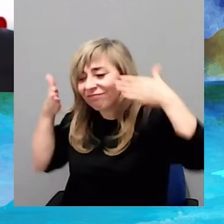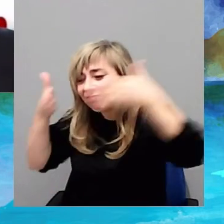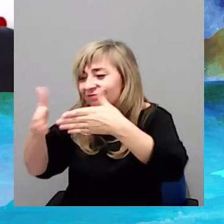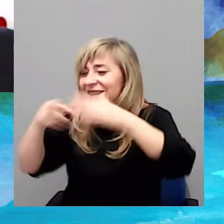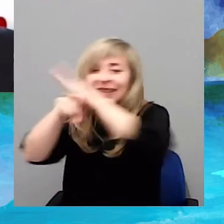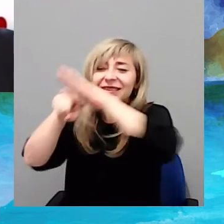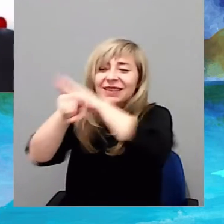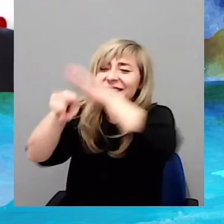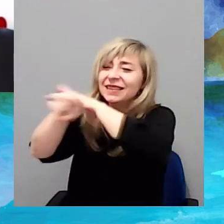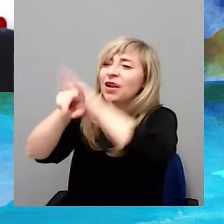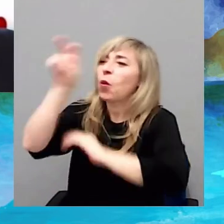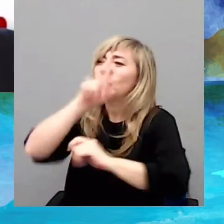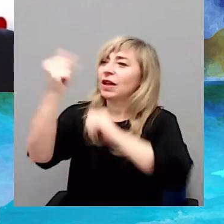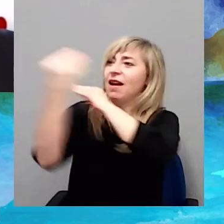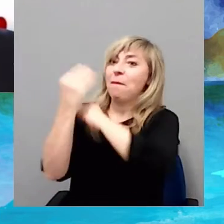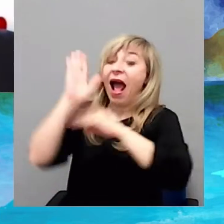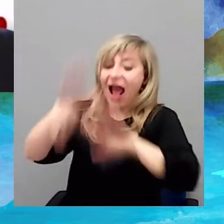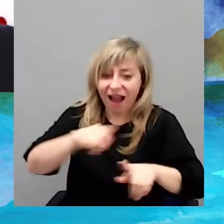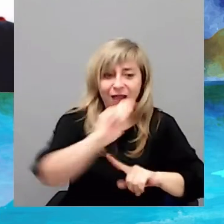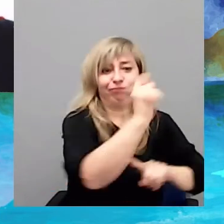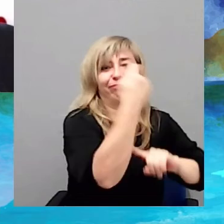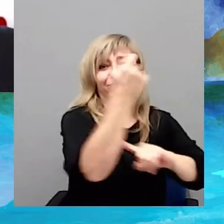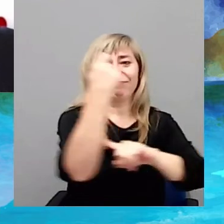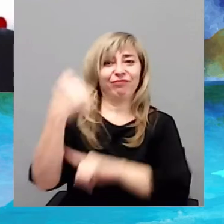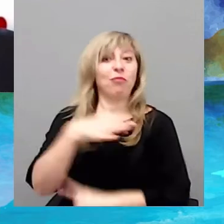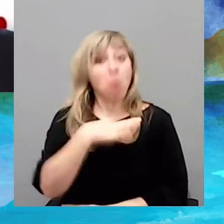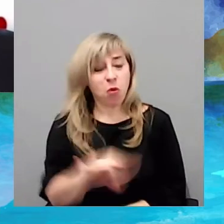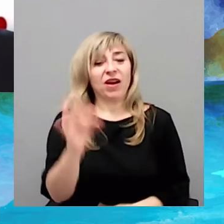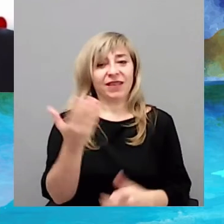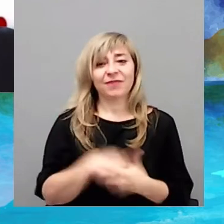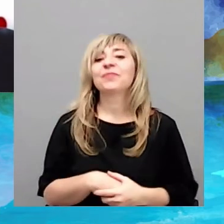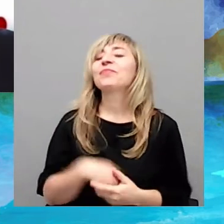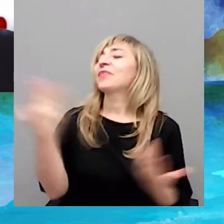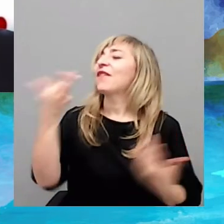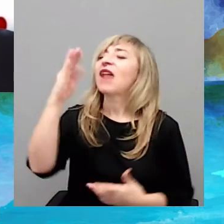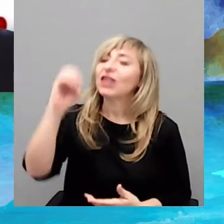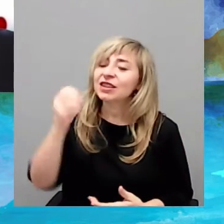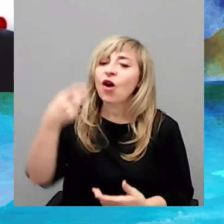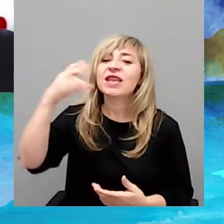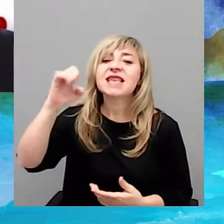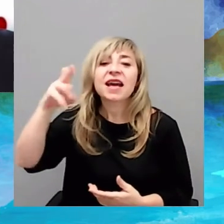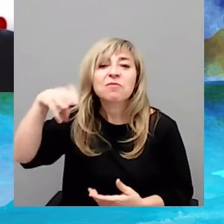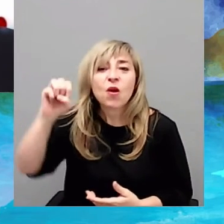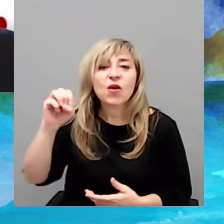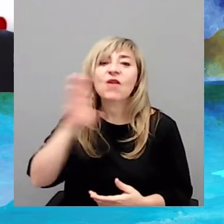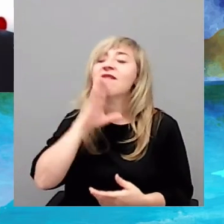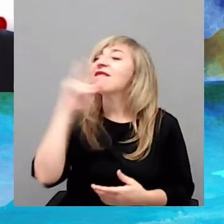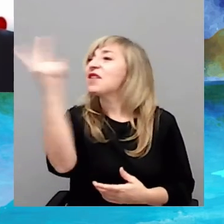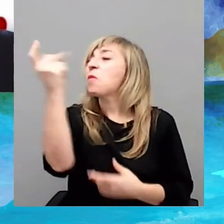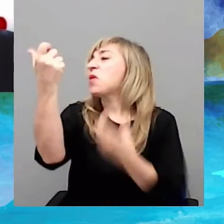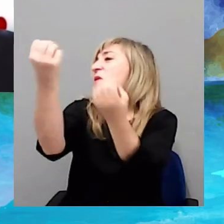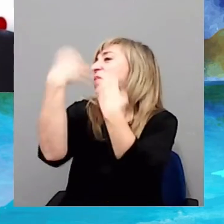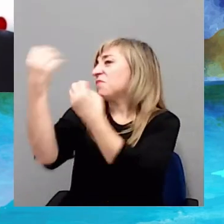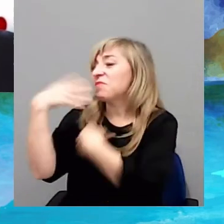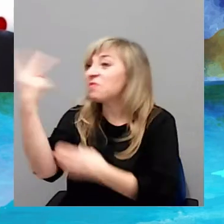also try to find the Francisco, funding that you Guillermo, need. comentadme vosotros cómo Francisco, Igual.